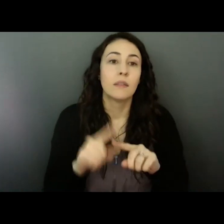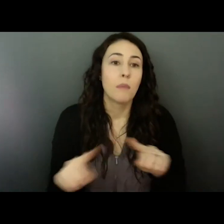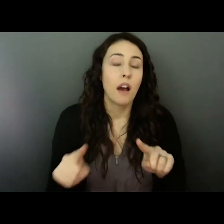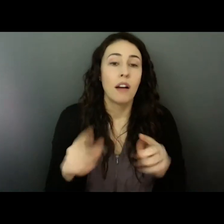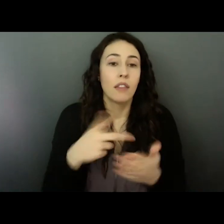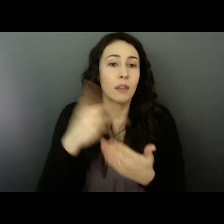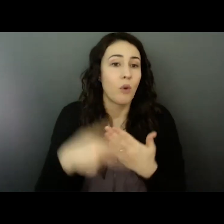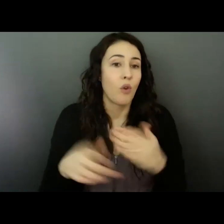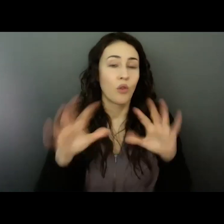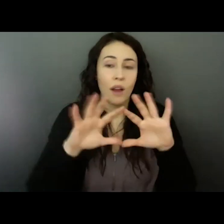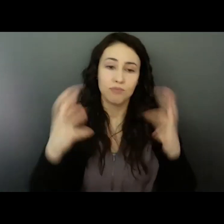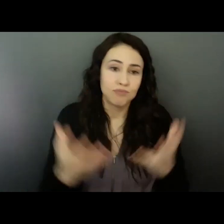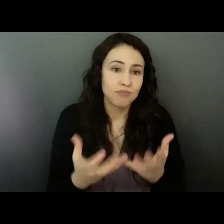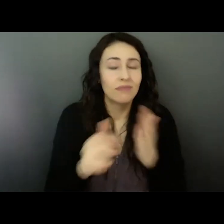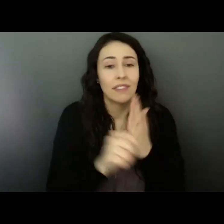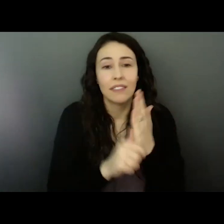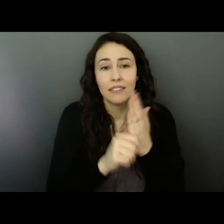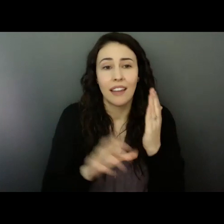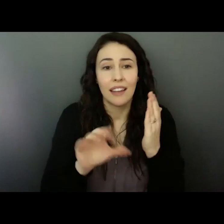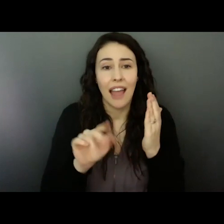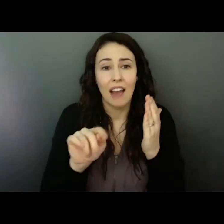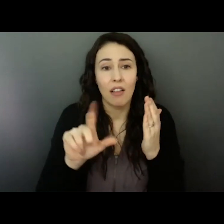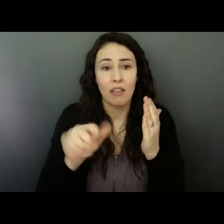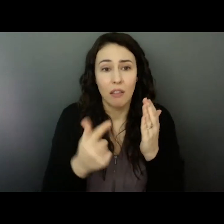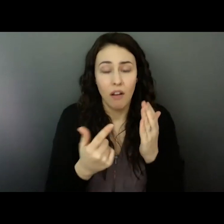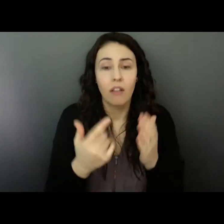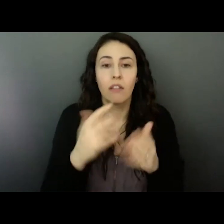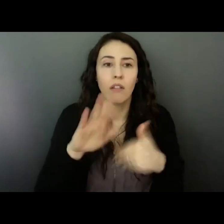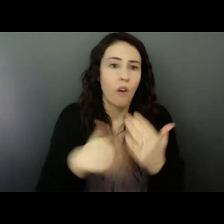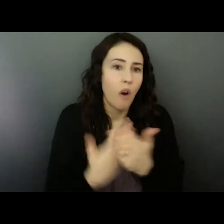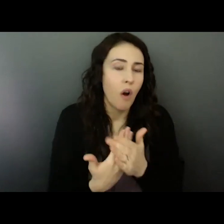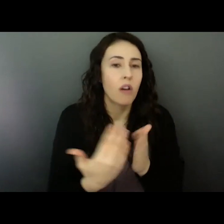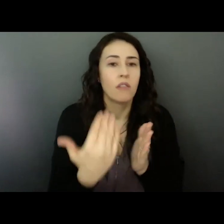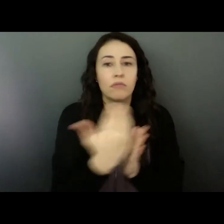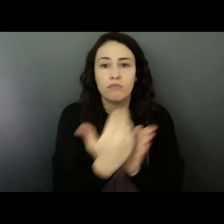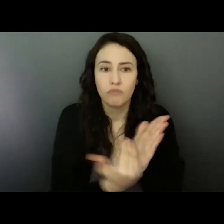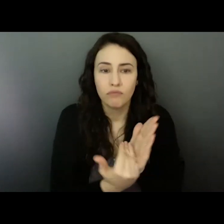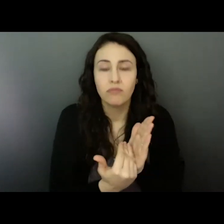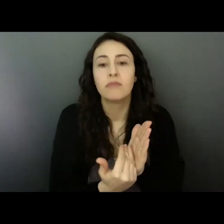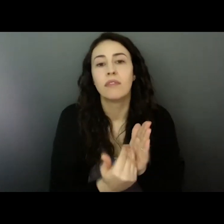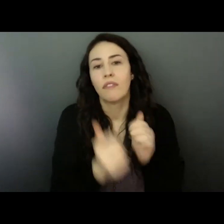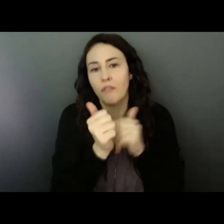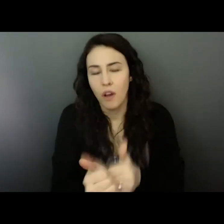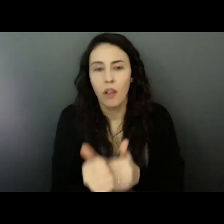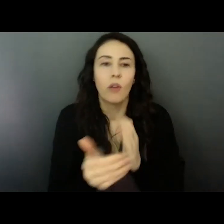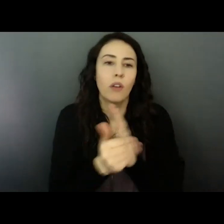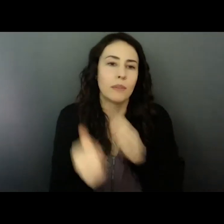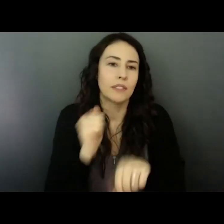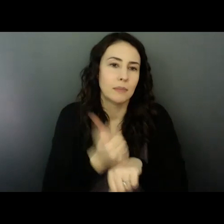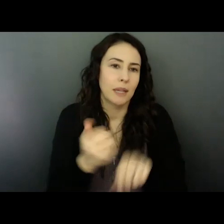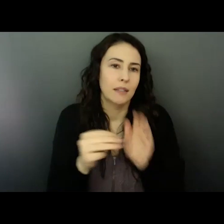program catalog, all the courses line up to a competency-based model. And we have two